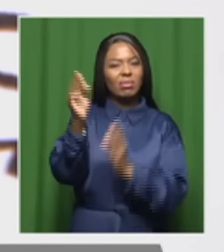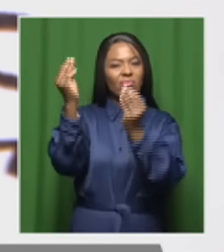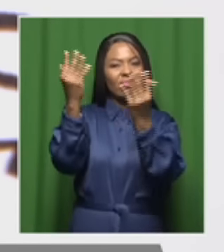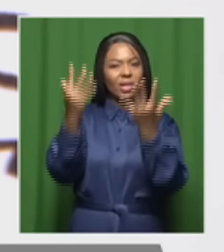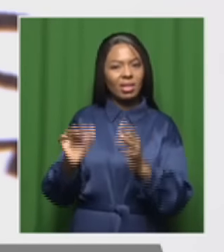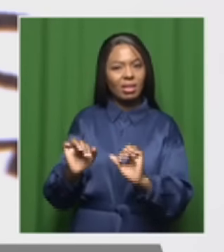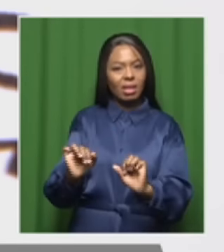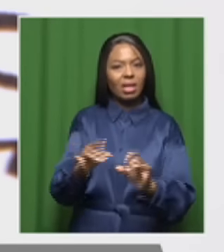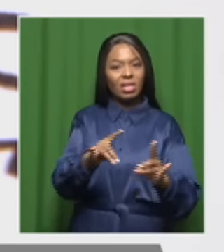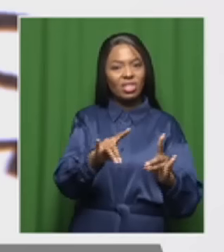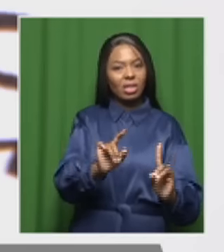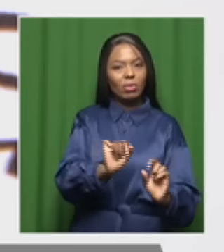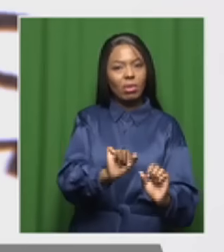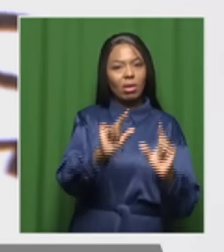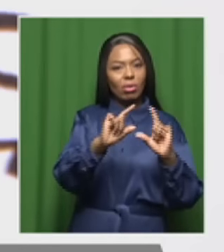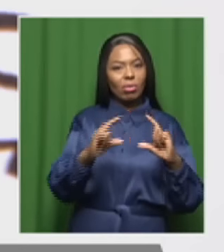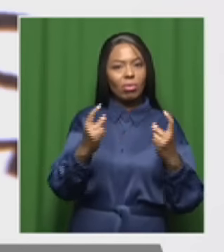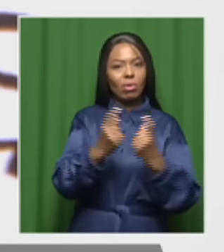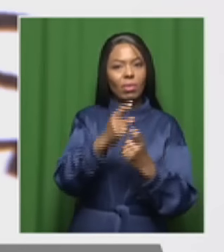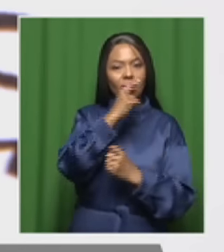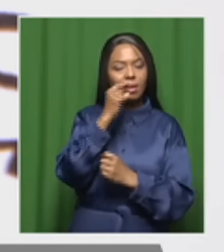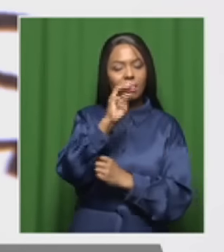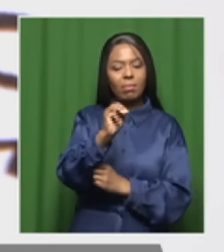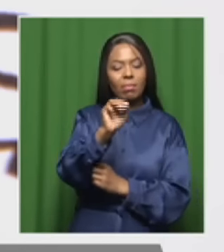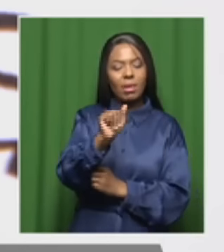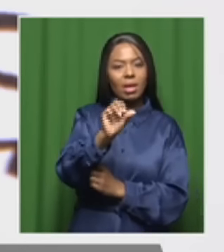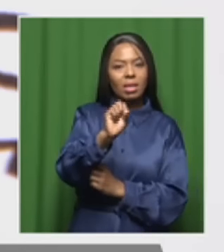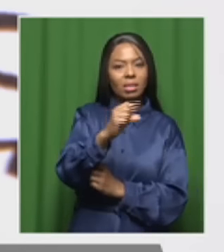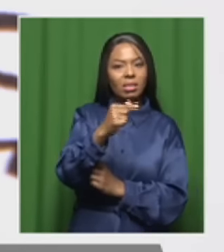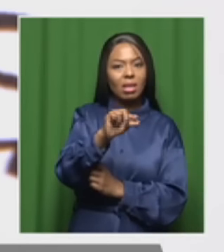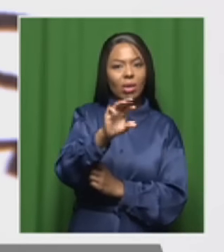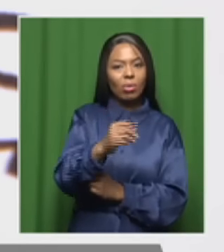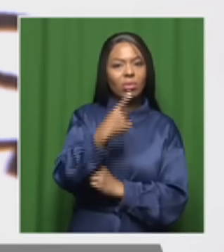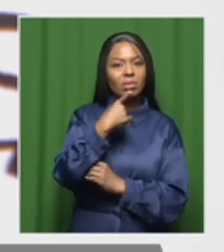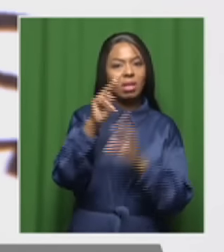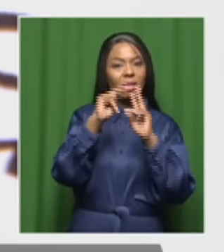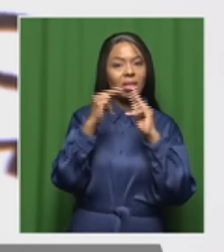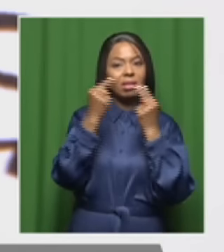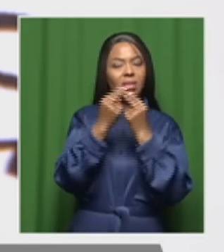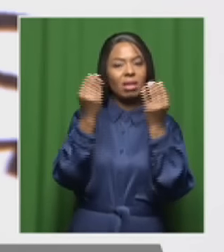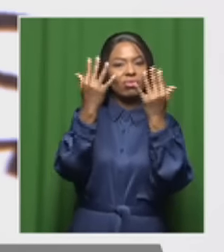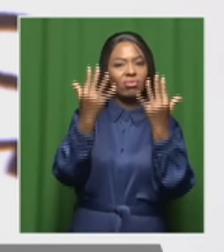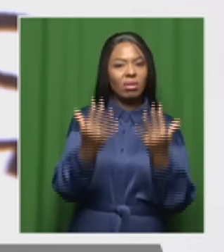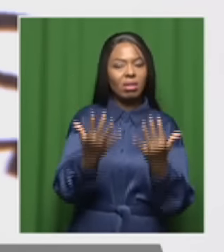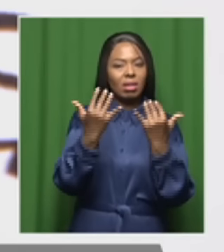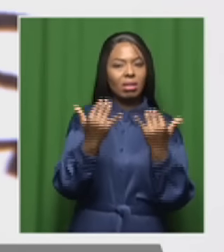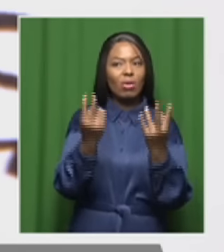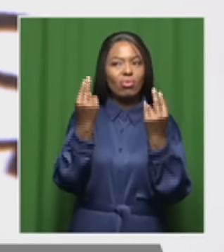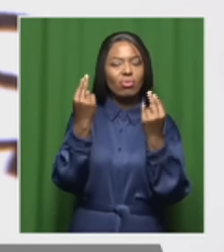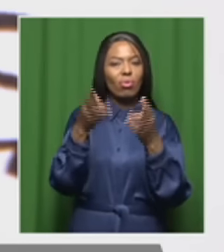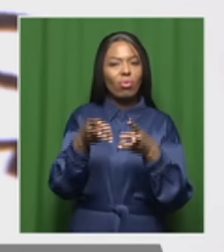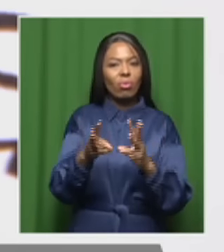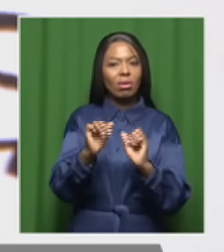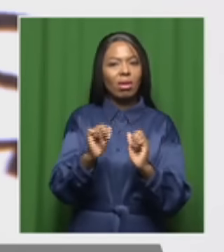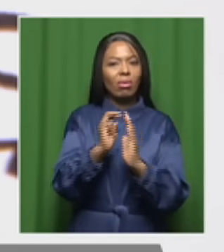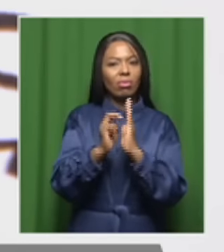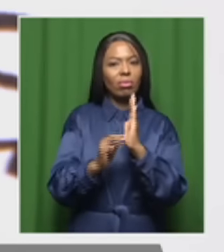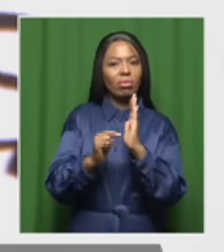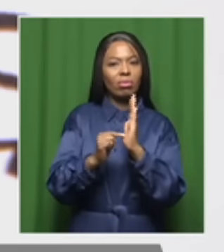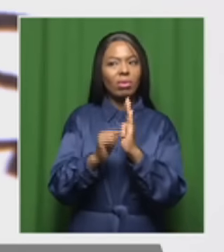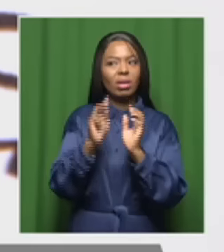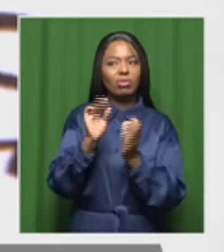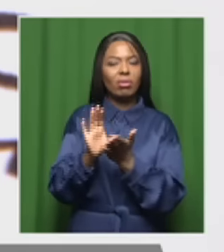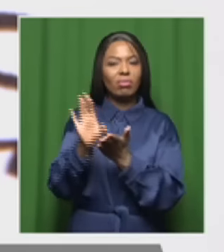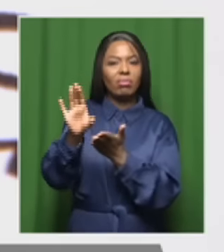chairperson of the committee, Bridget Masango, says that the National Treasury has attached strict new conditions to the allocation of funds